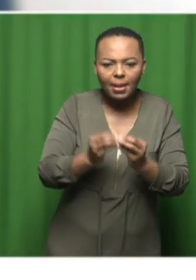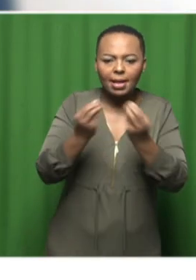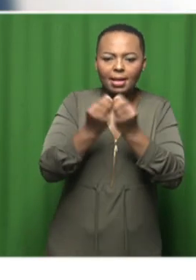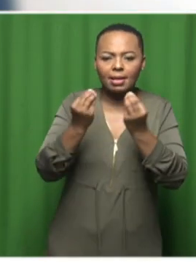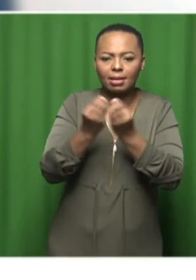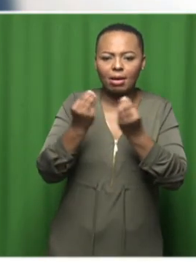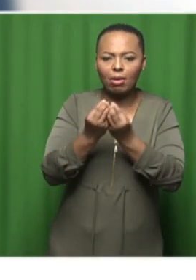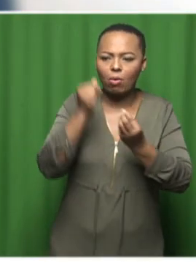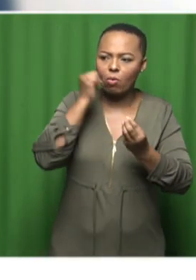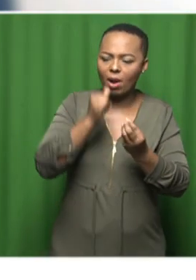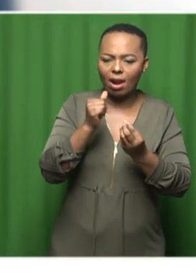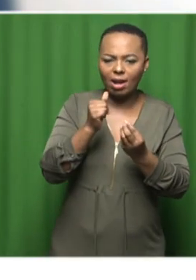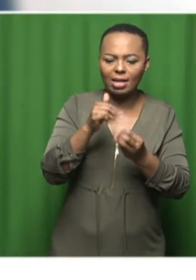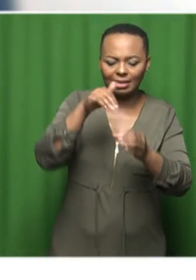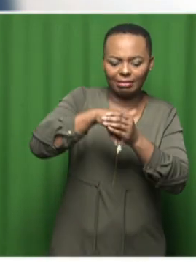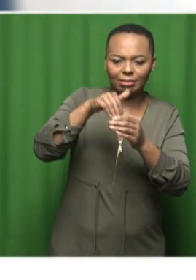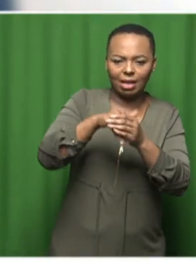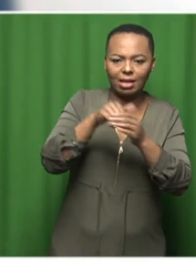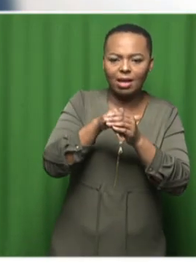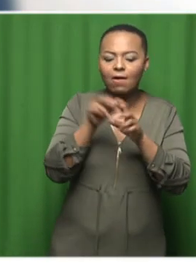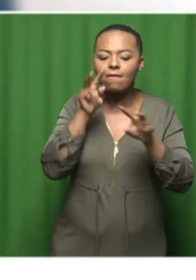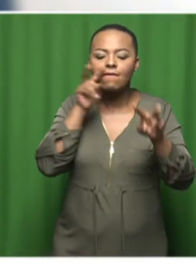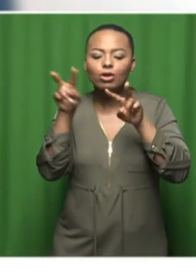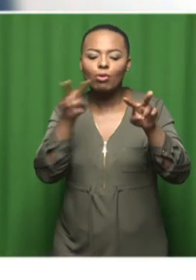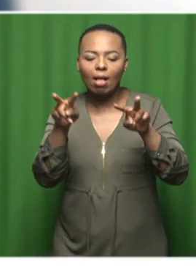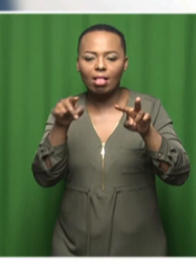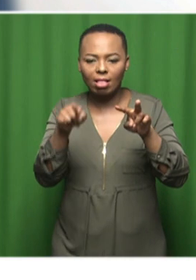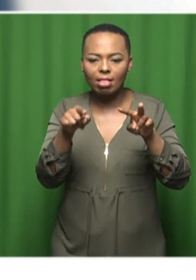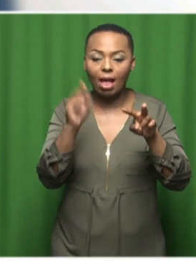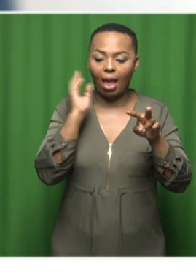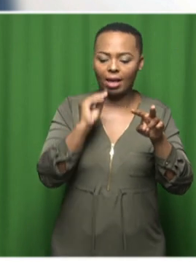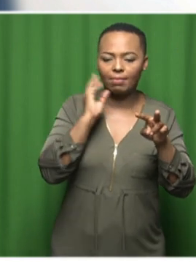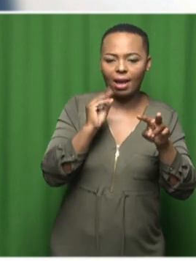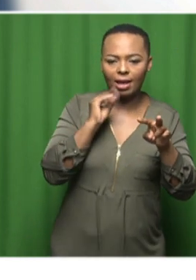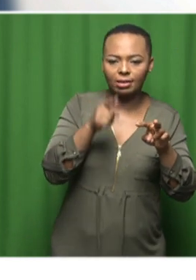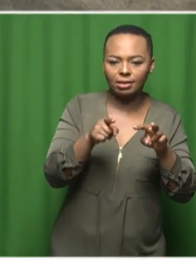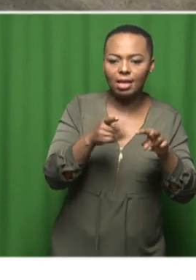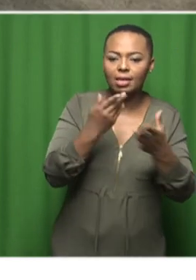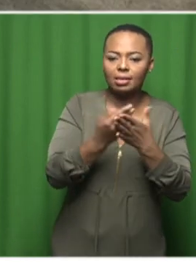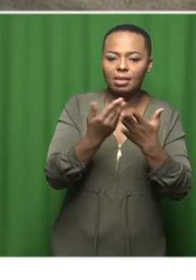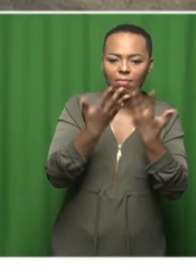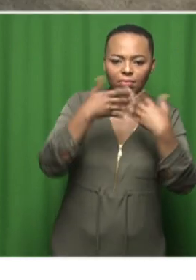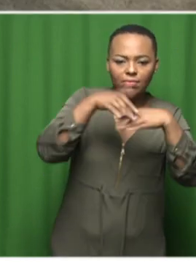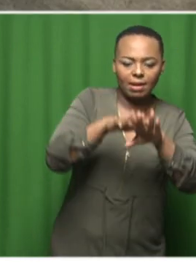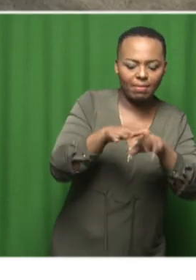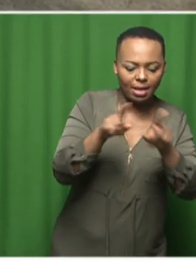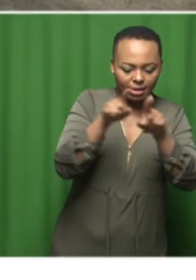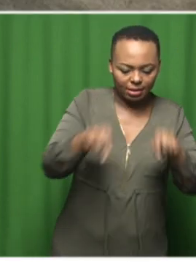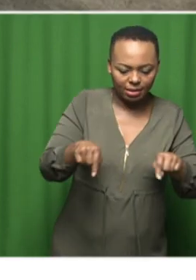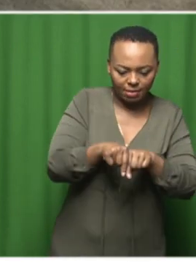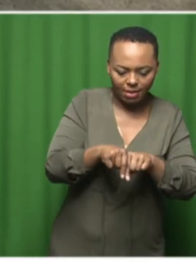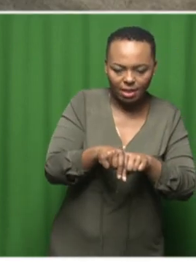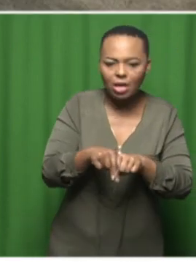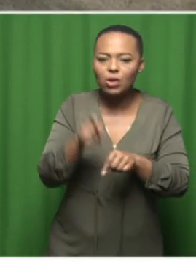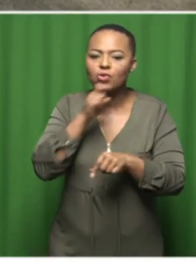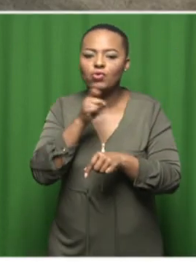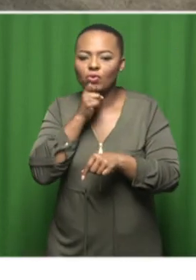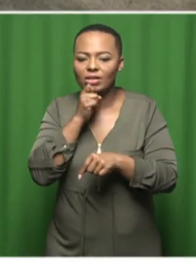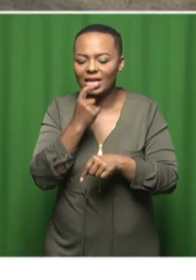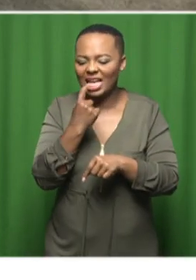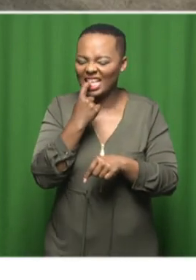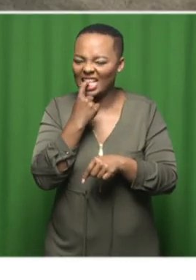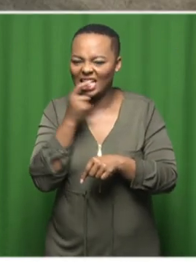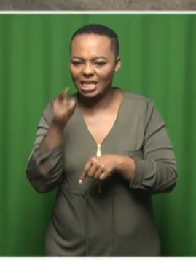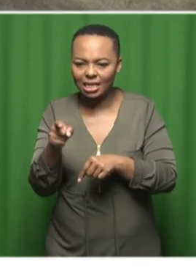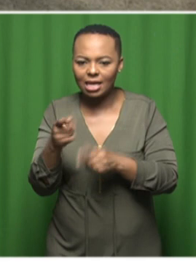strong tactile and visual experience. And by combining ceramic and steel, we achieve